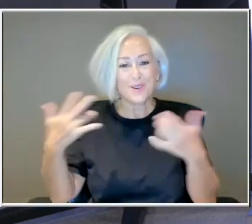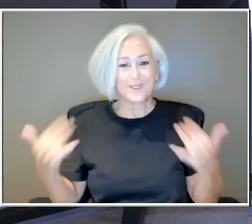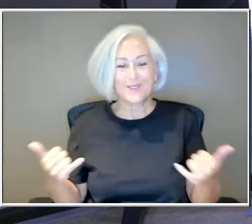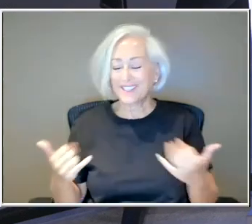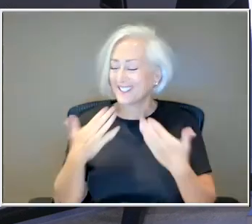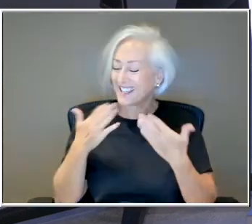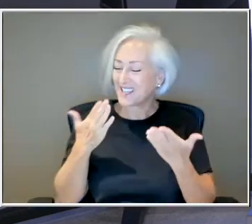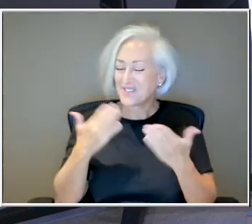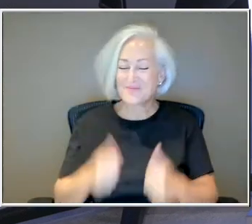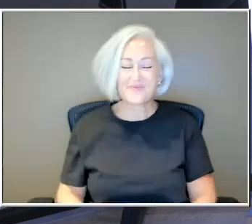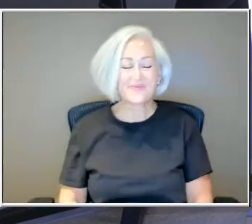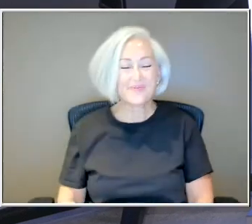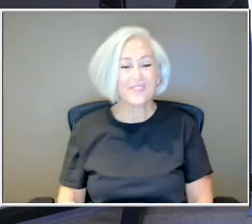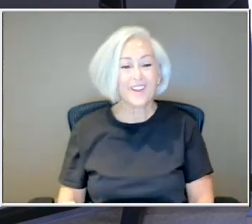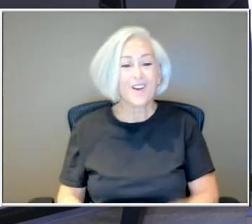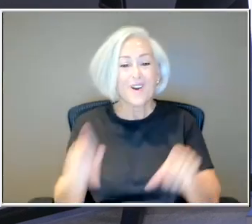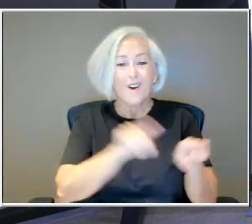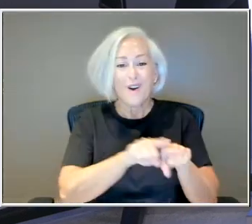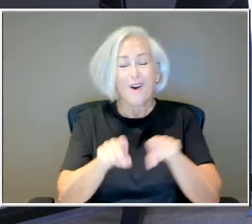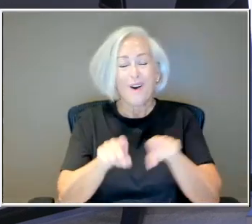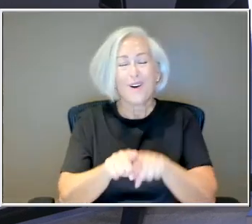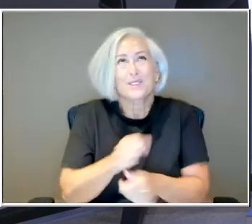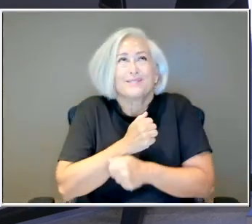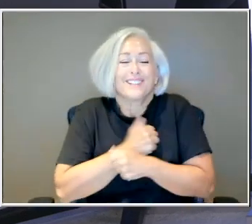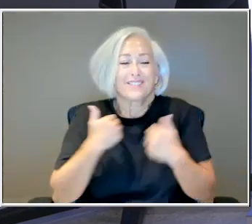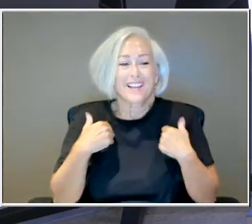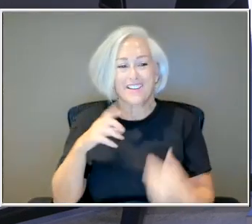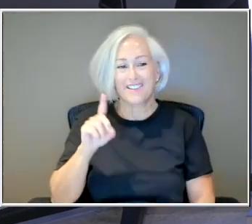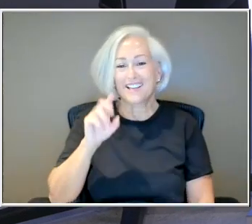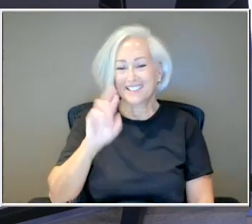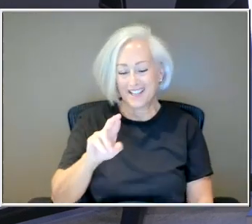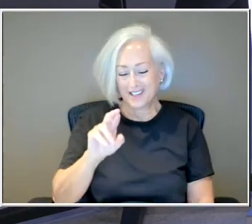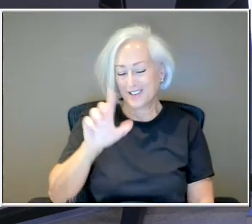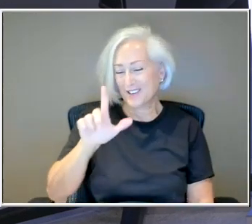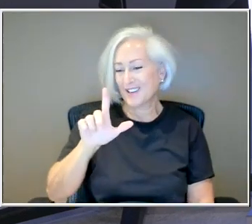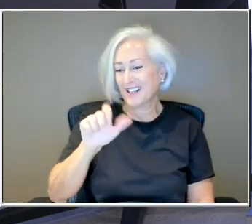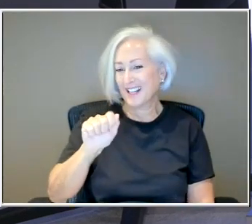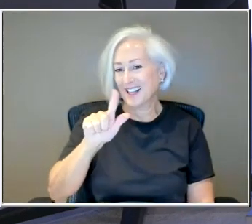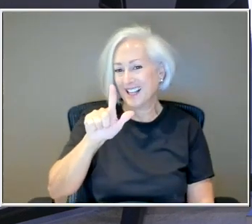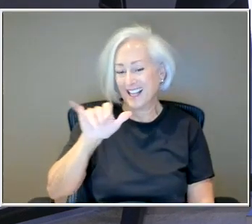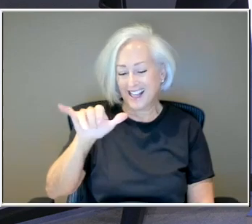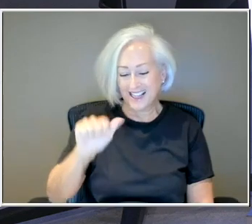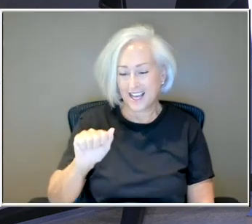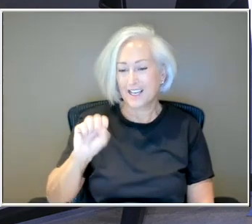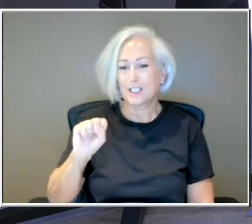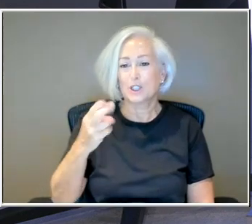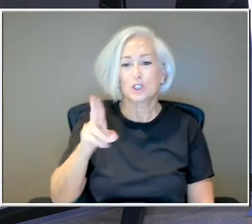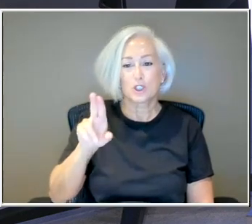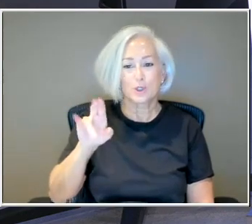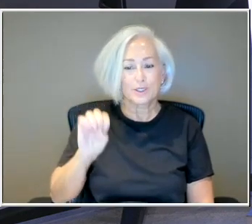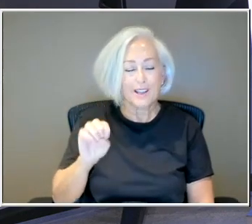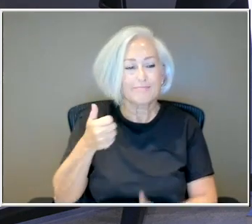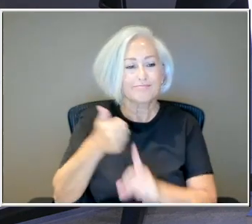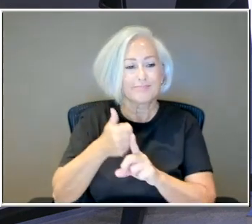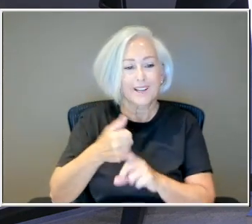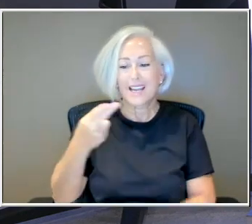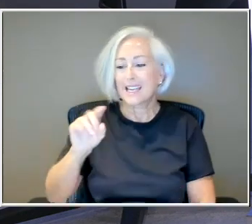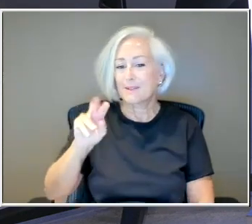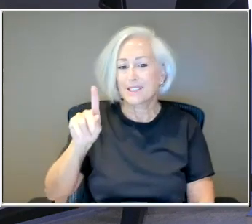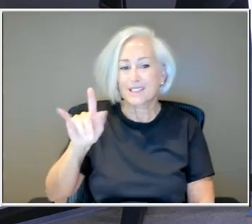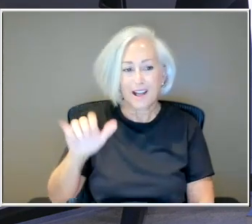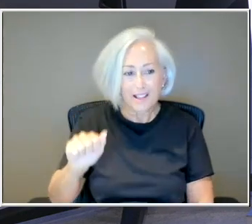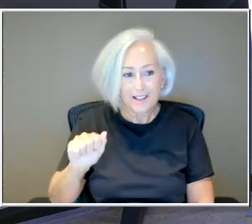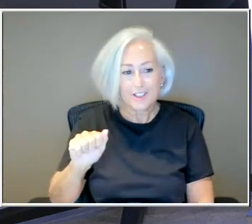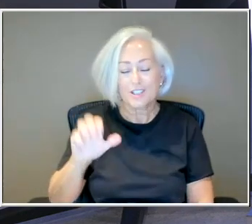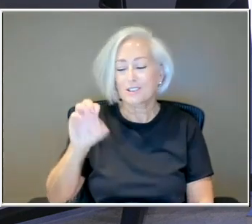you. And we also love having Dr. Layla Shunay, one of Anna's doctors. She's a hematologist and medical oncologist here at the University of Kansas Cancer